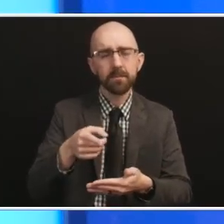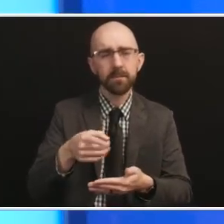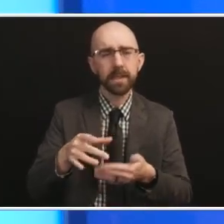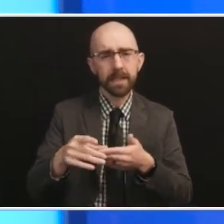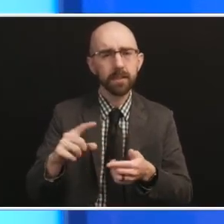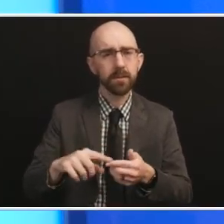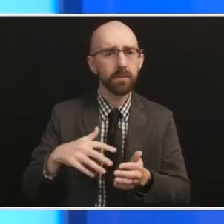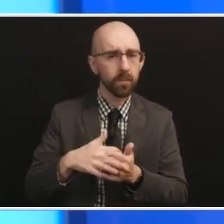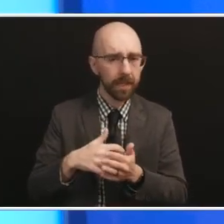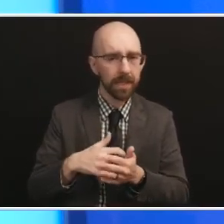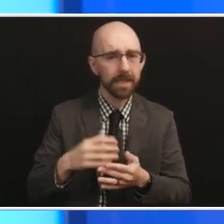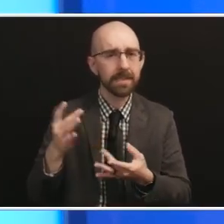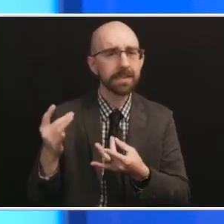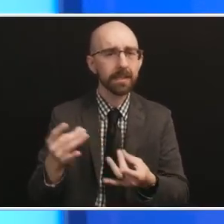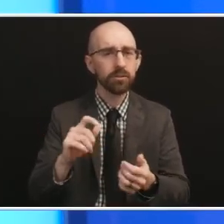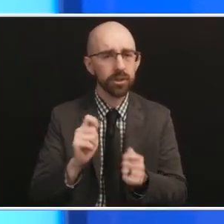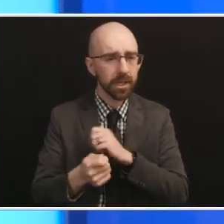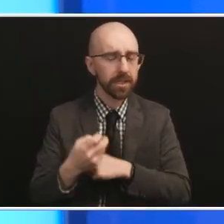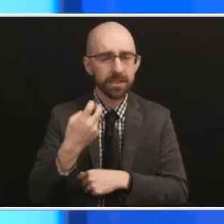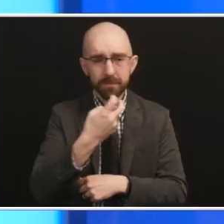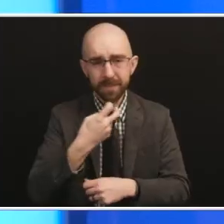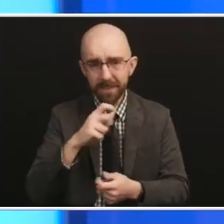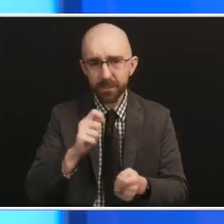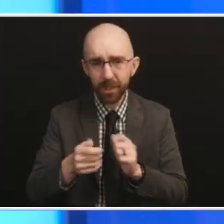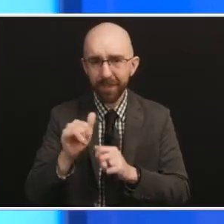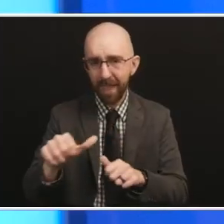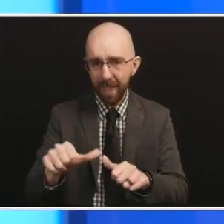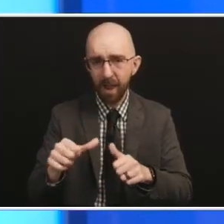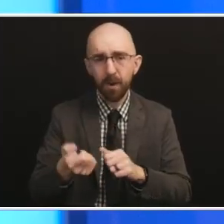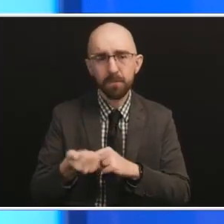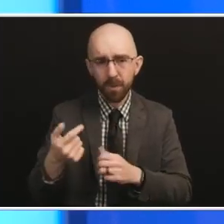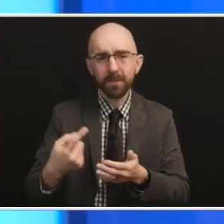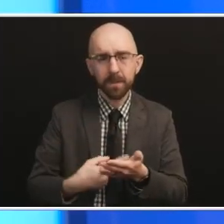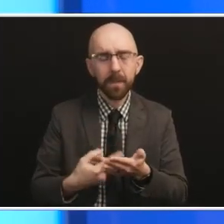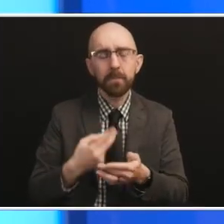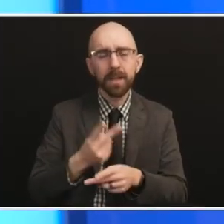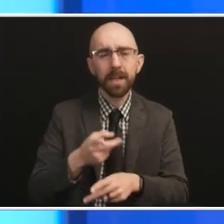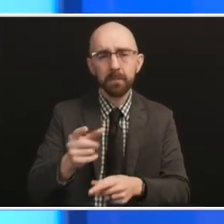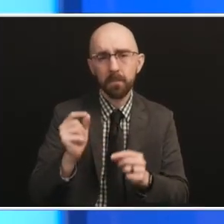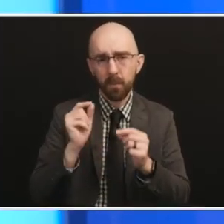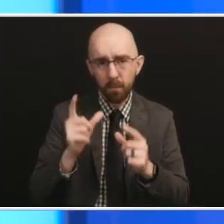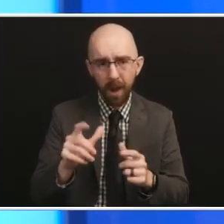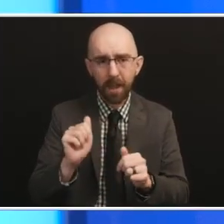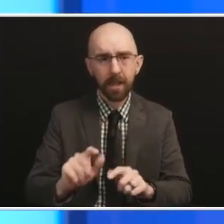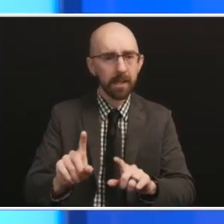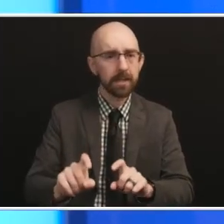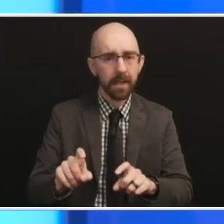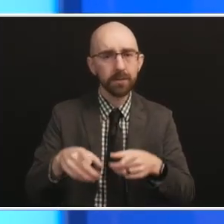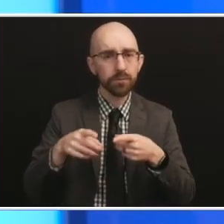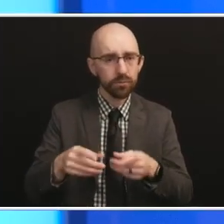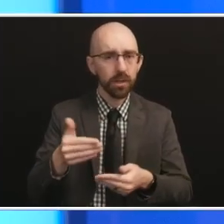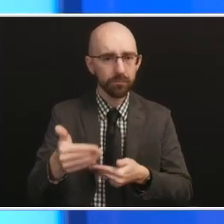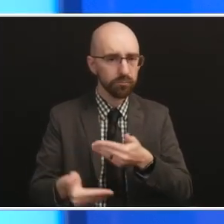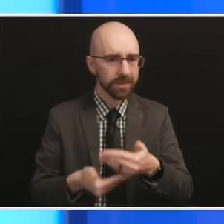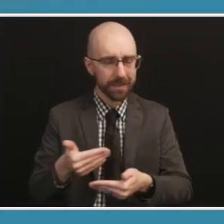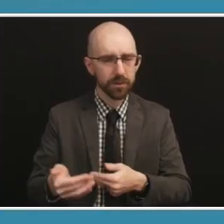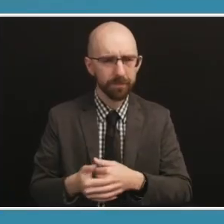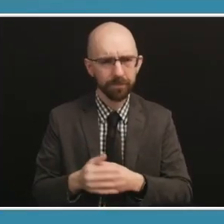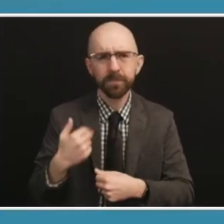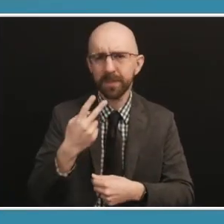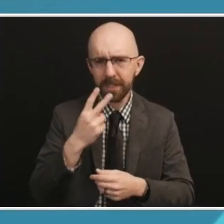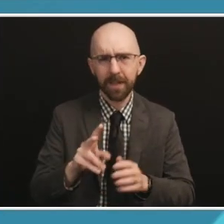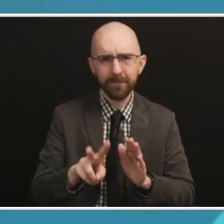changes, if that area is removed, sometimes we will keep the person awake so that we can test them during the procedure. We've seen the videos of